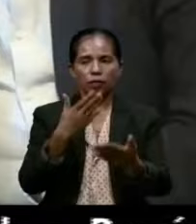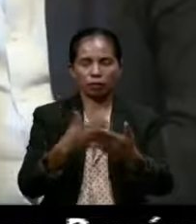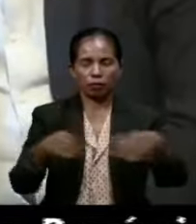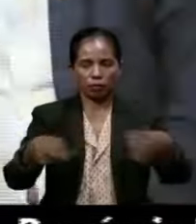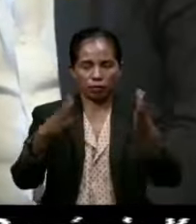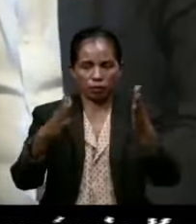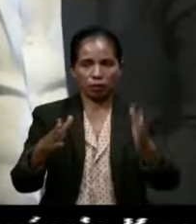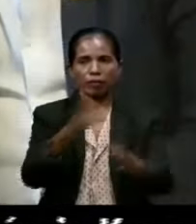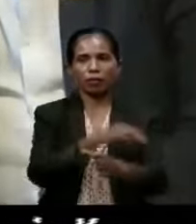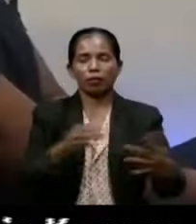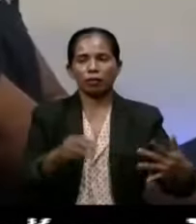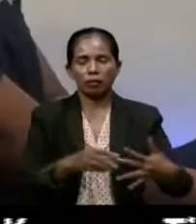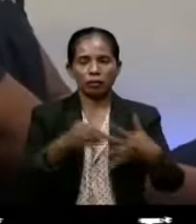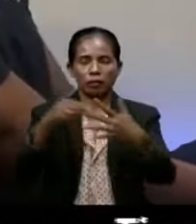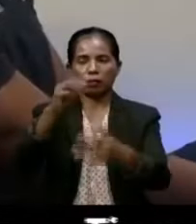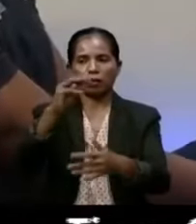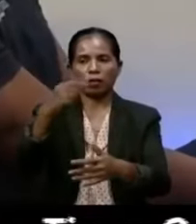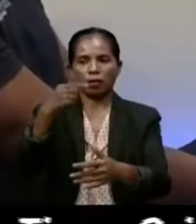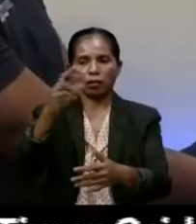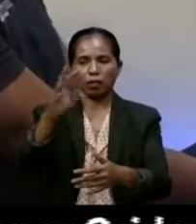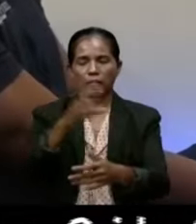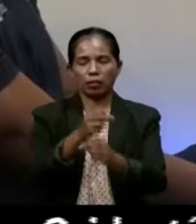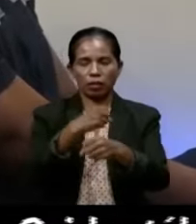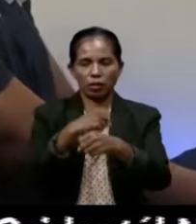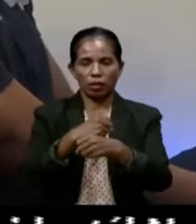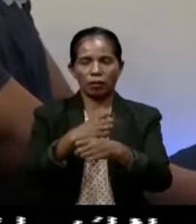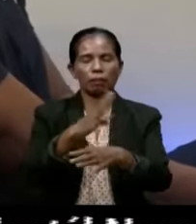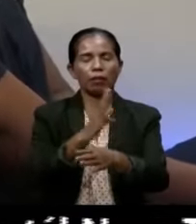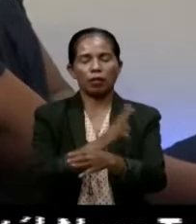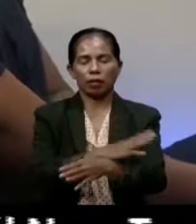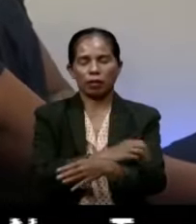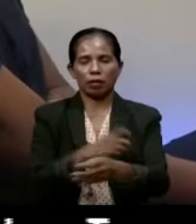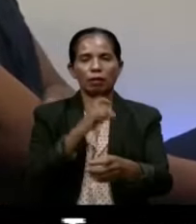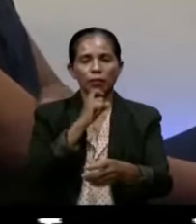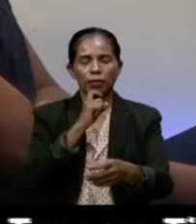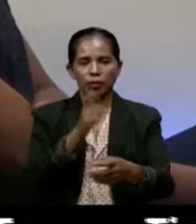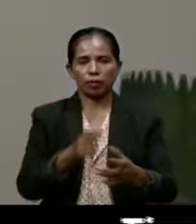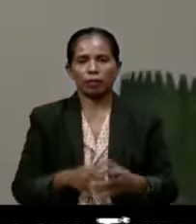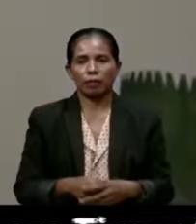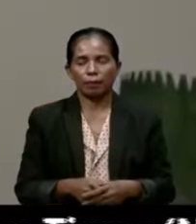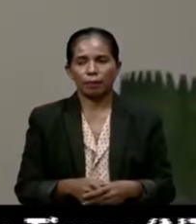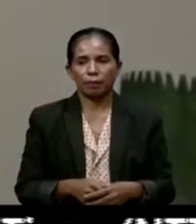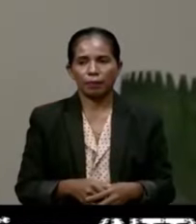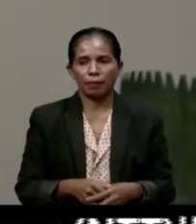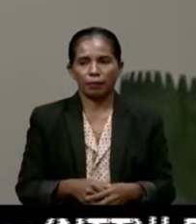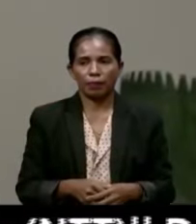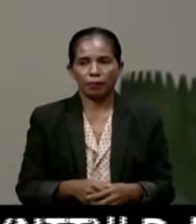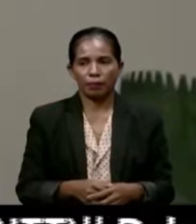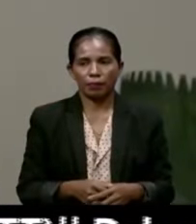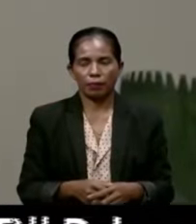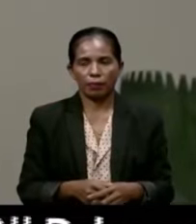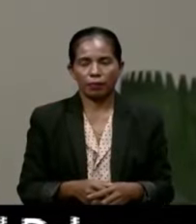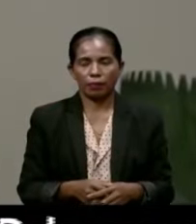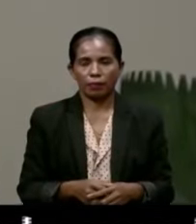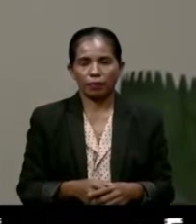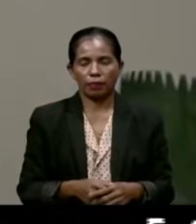recurso mineral liu liu ba manganês nebe bele produz ba besi. Together we move forward in lockstep as we look to explore and